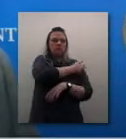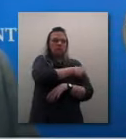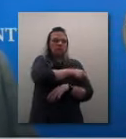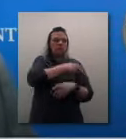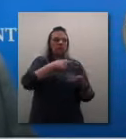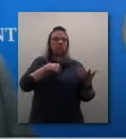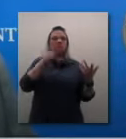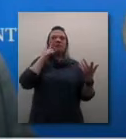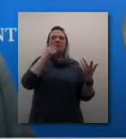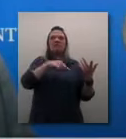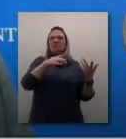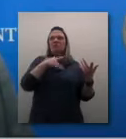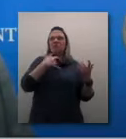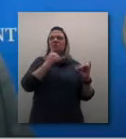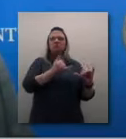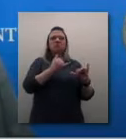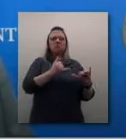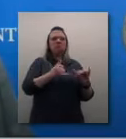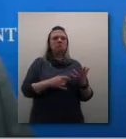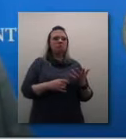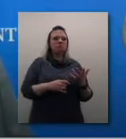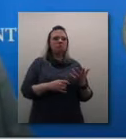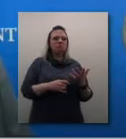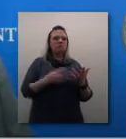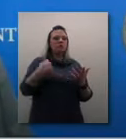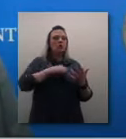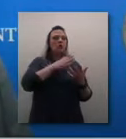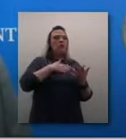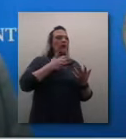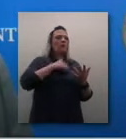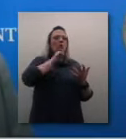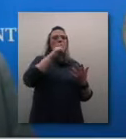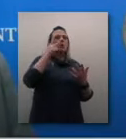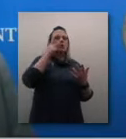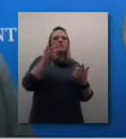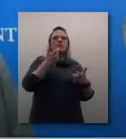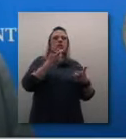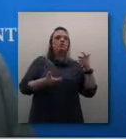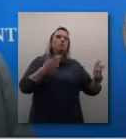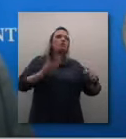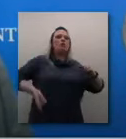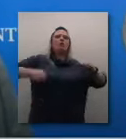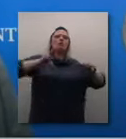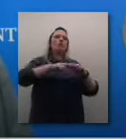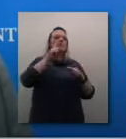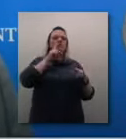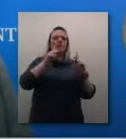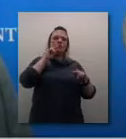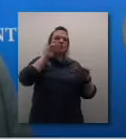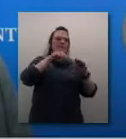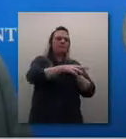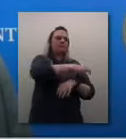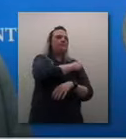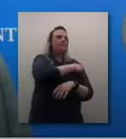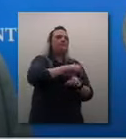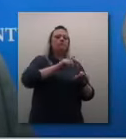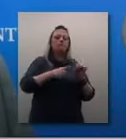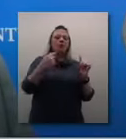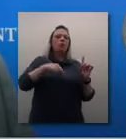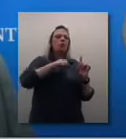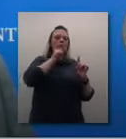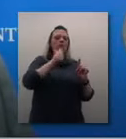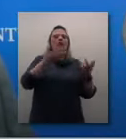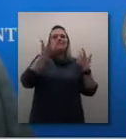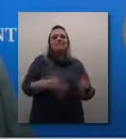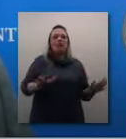think they all feel the same. We're glad we're not seeing this huge increase in hospital admissions, but we're not out of the woods yet, as I've